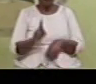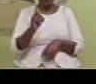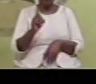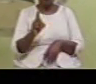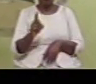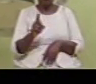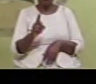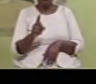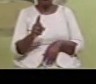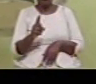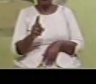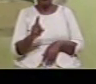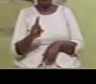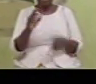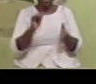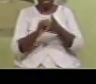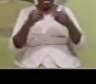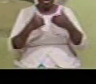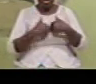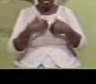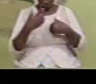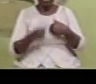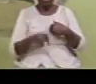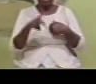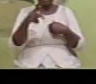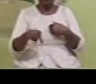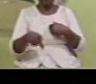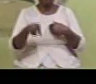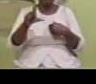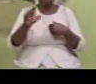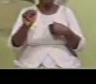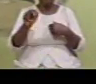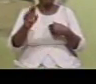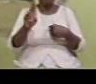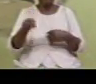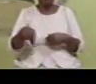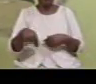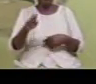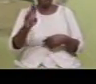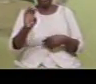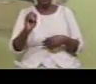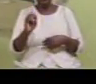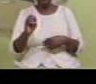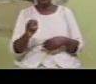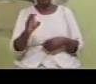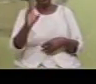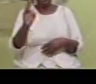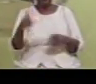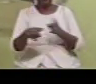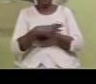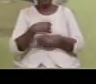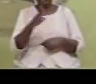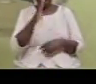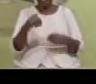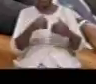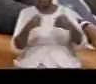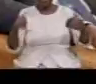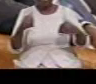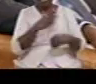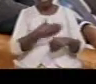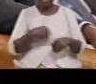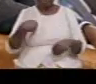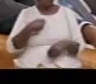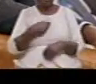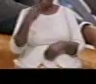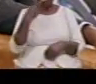shut him that had the plague 7 days. It will be quarantine. And we see here